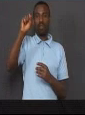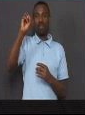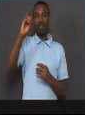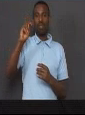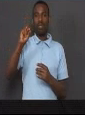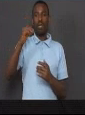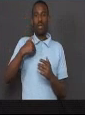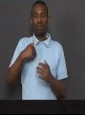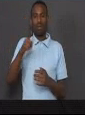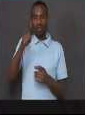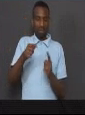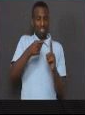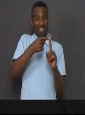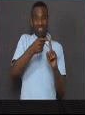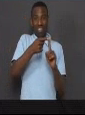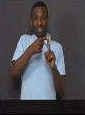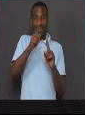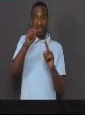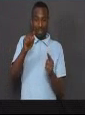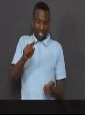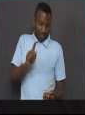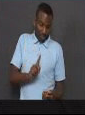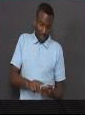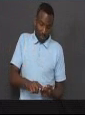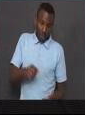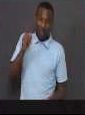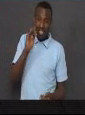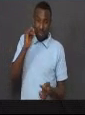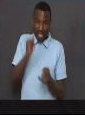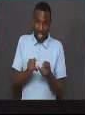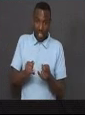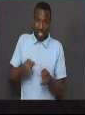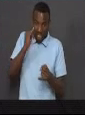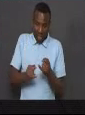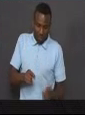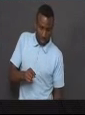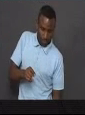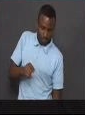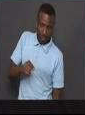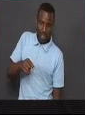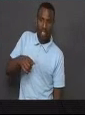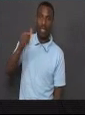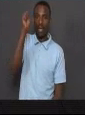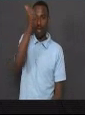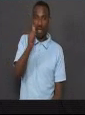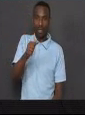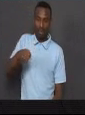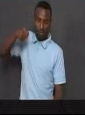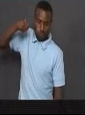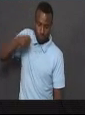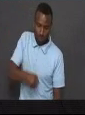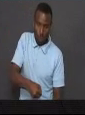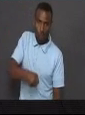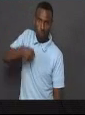If a finger is held over the nozzle and the air is pumped, it